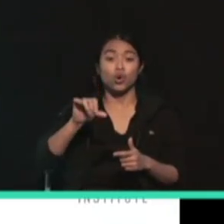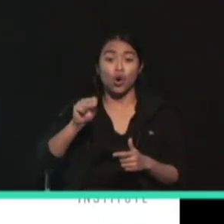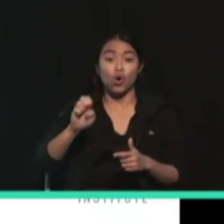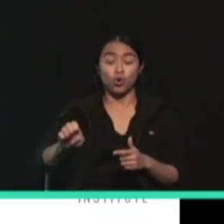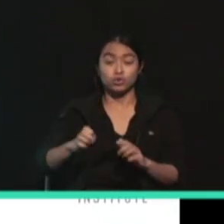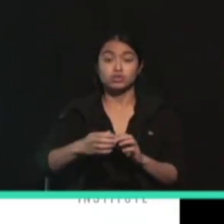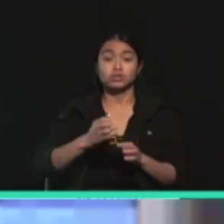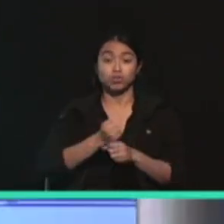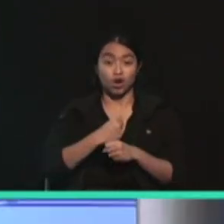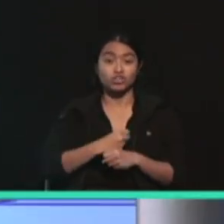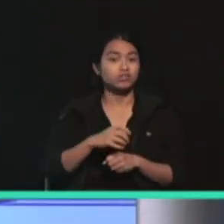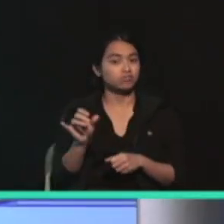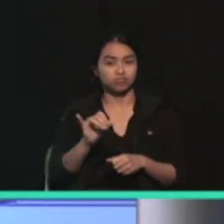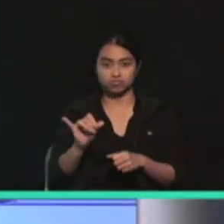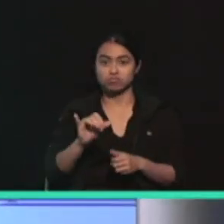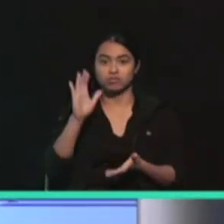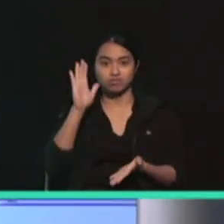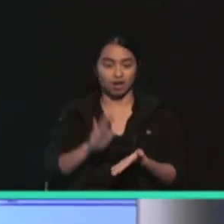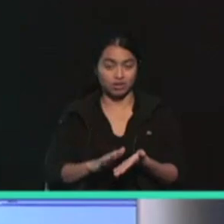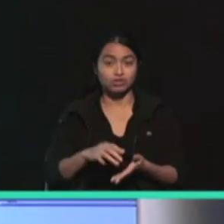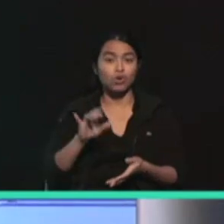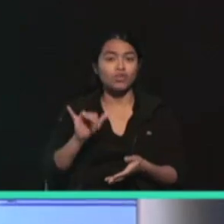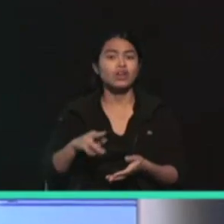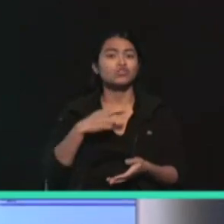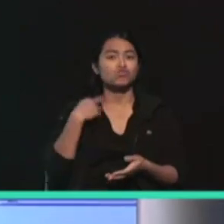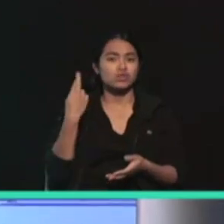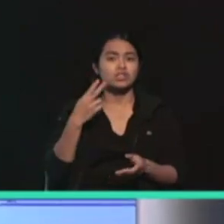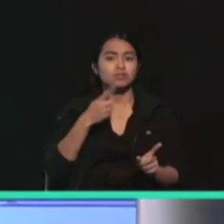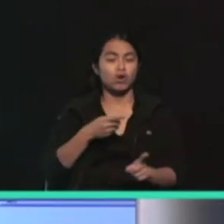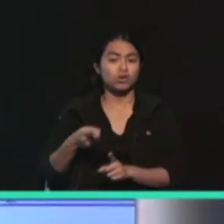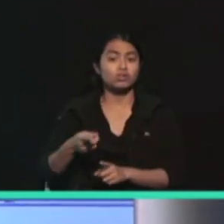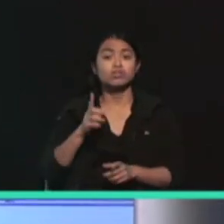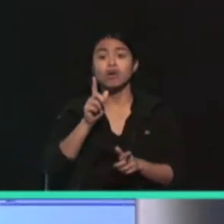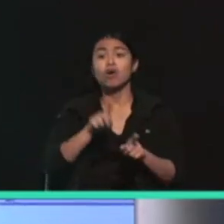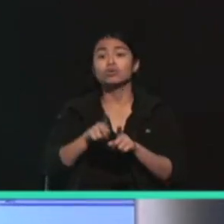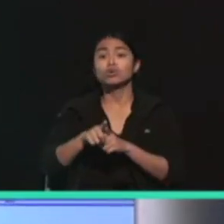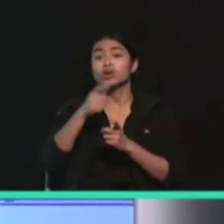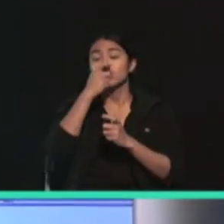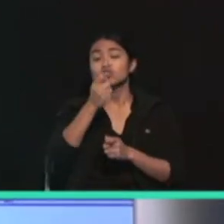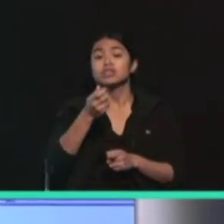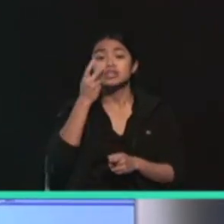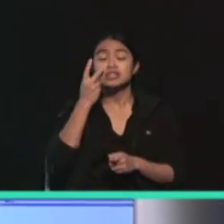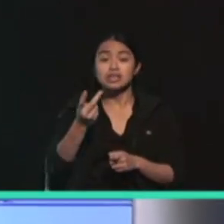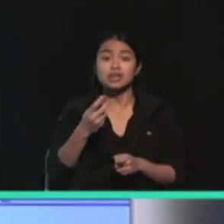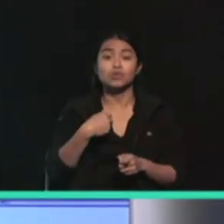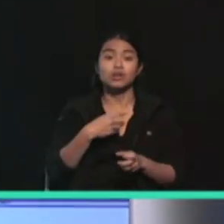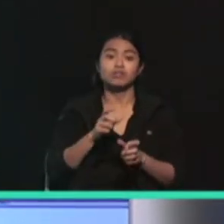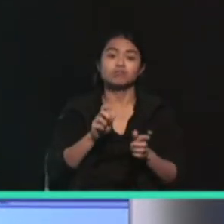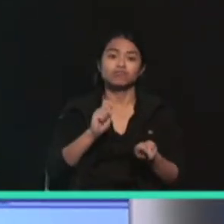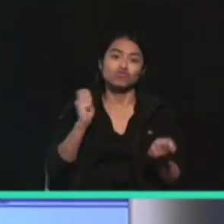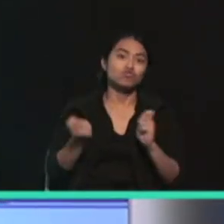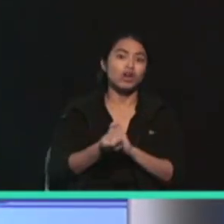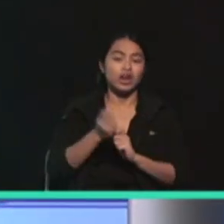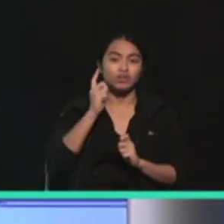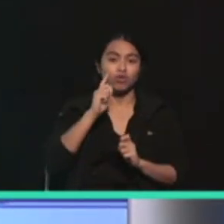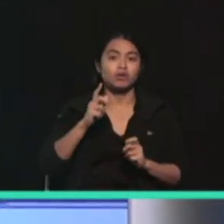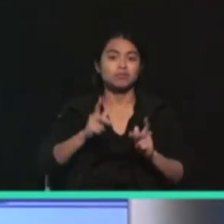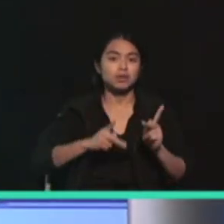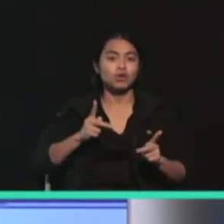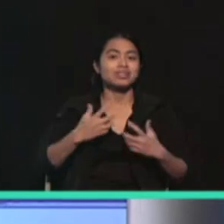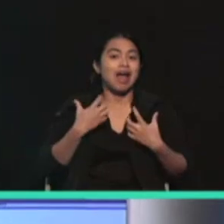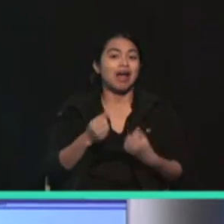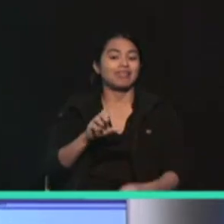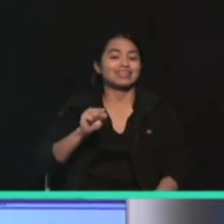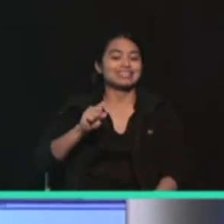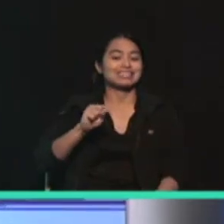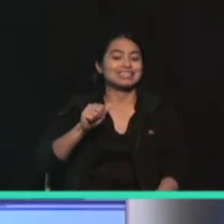Those things are risk markers. What's also interesting to see that it actually made a change in terms of people's health status, because we